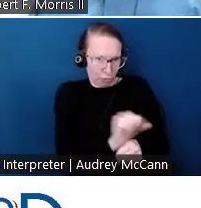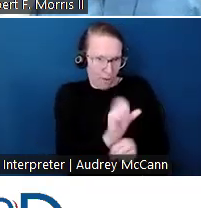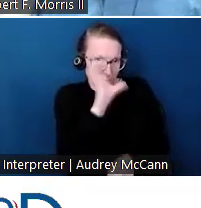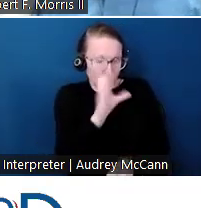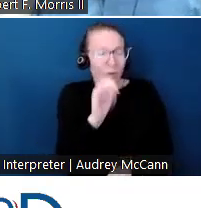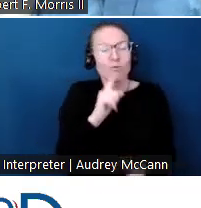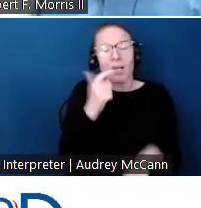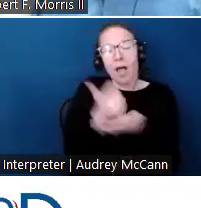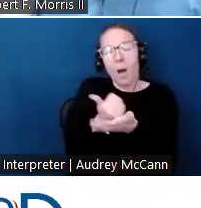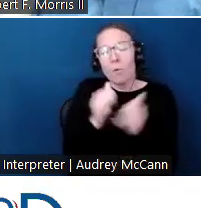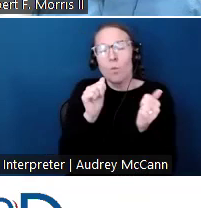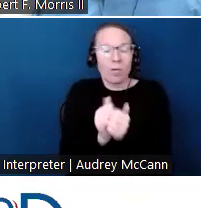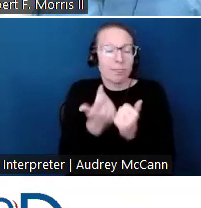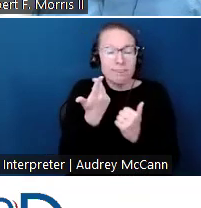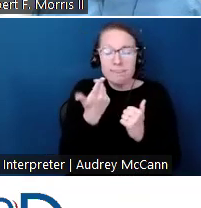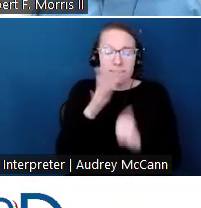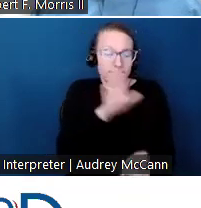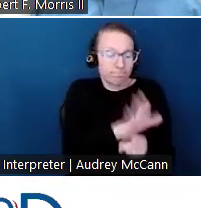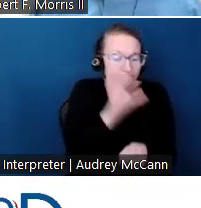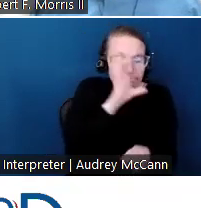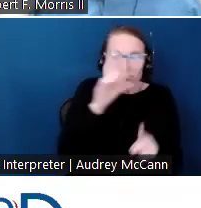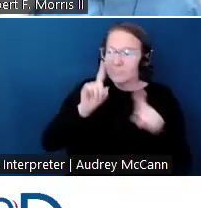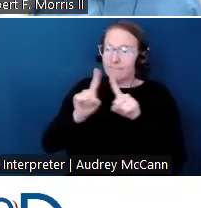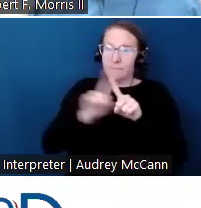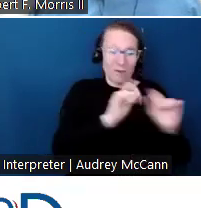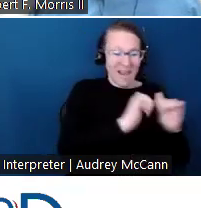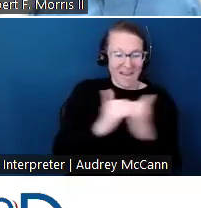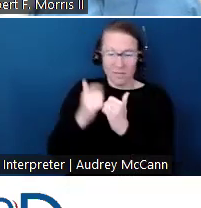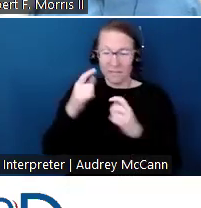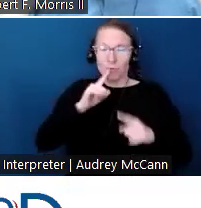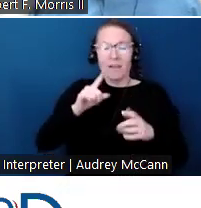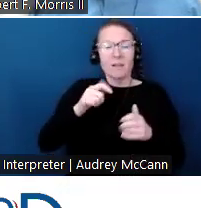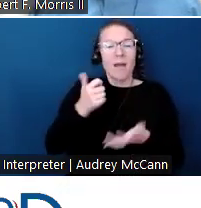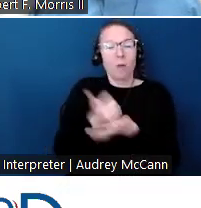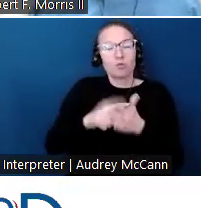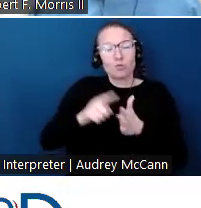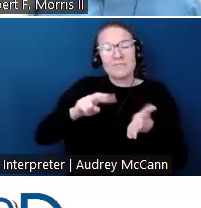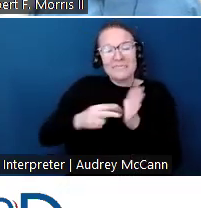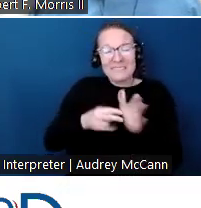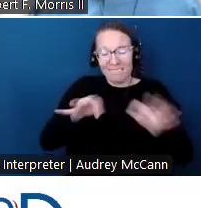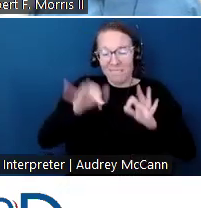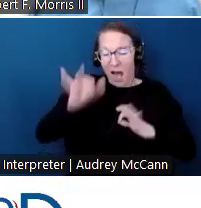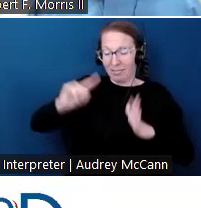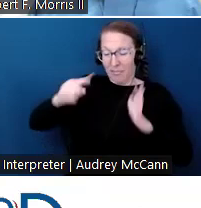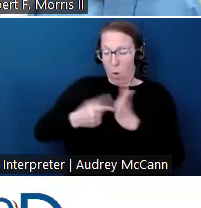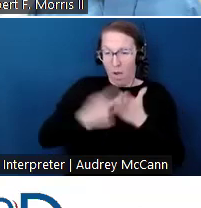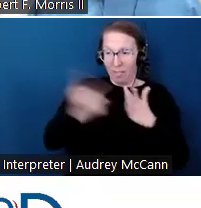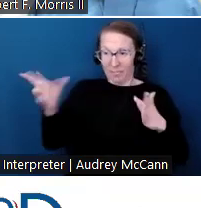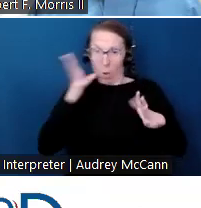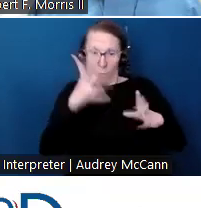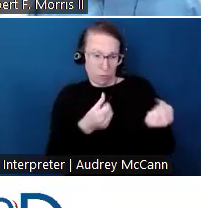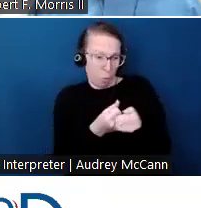with defining the roles that each agency would provide to that individual. It could also involve